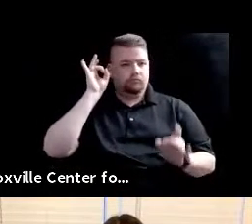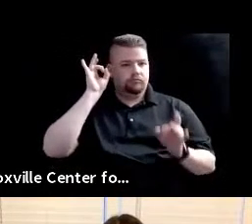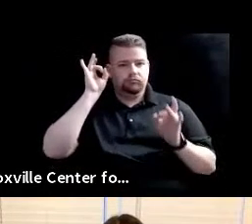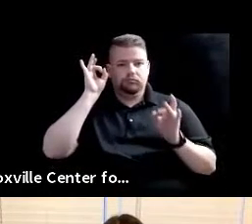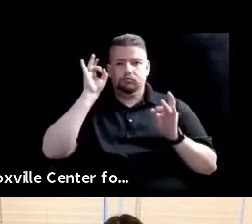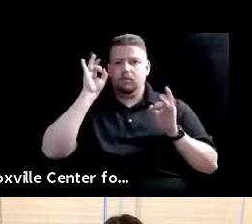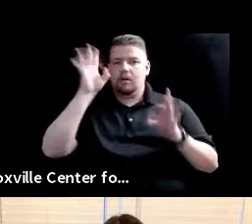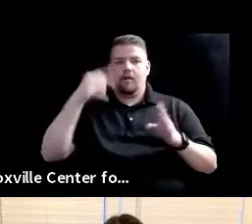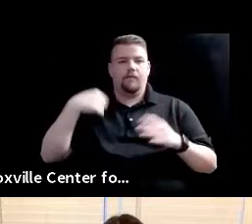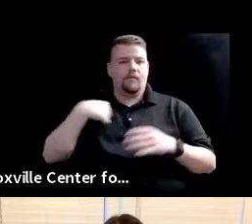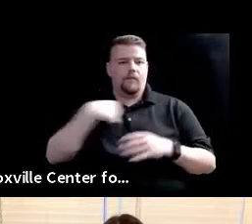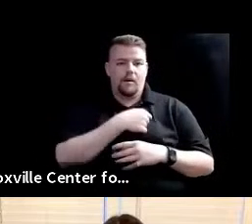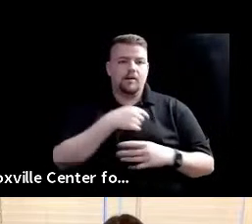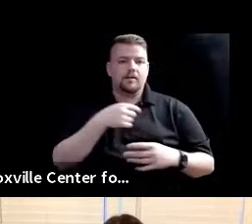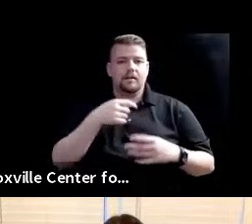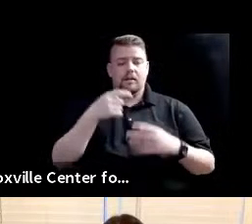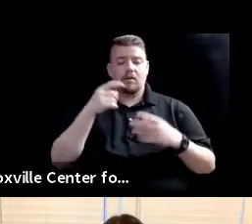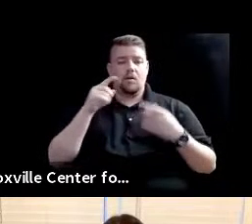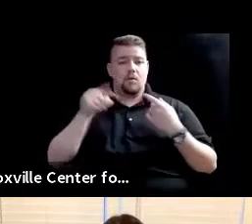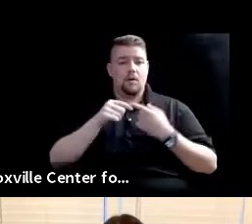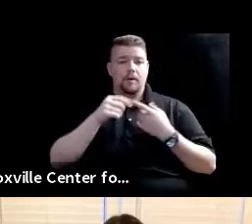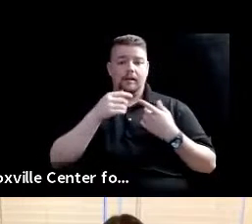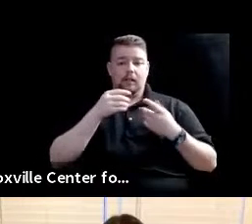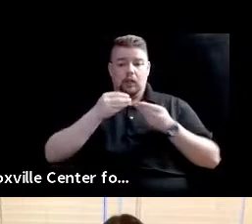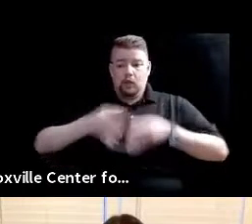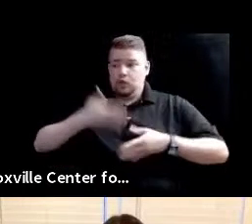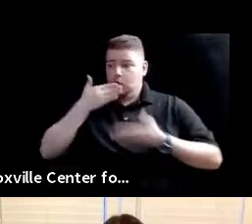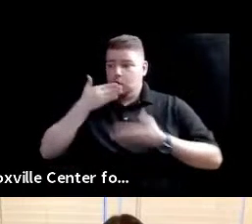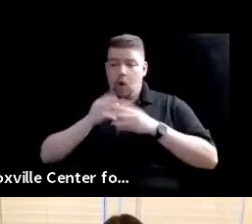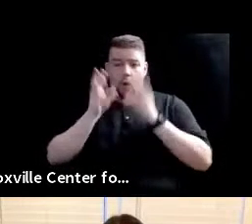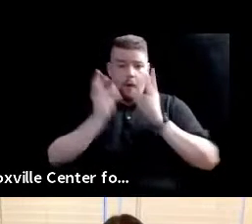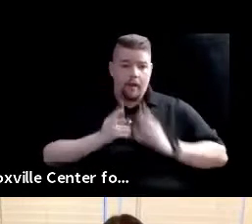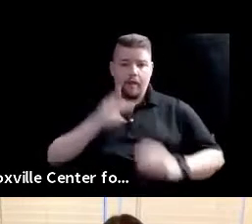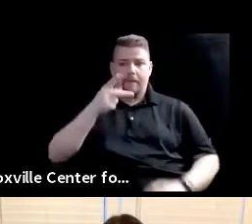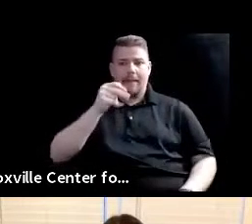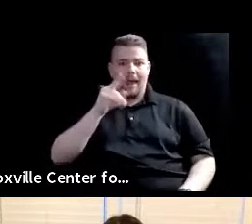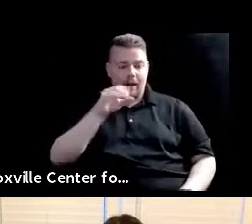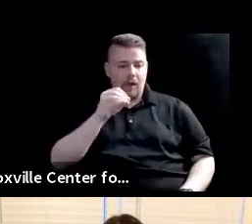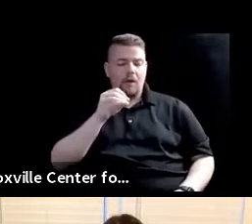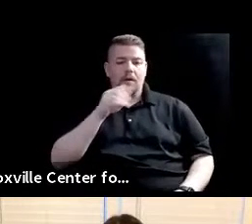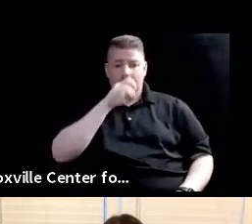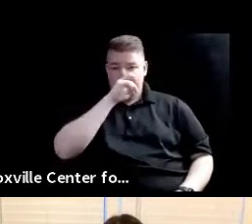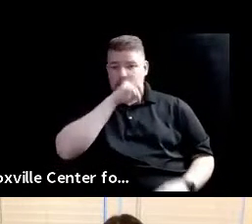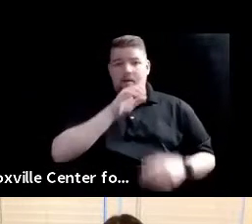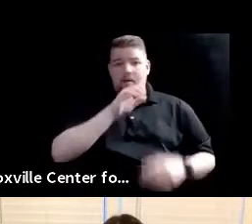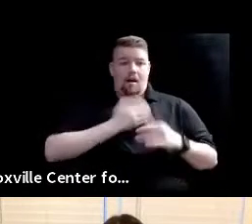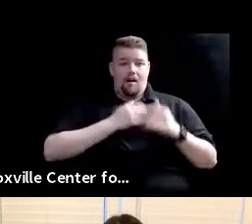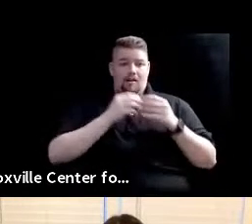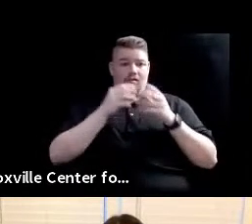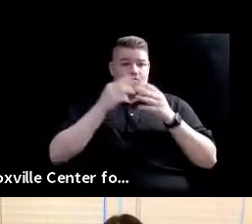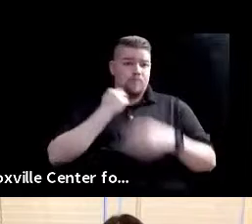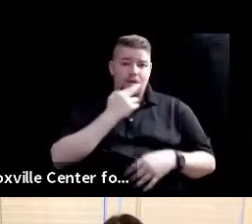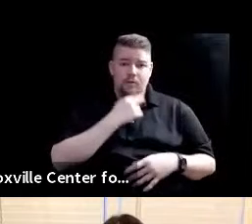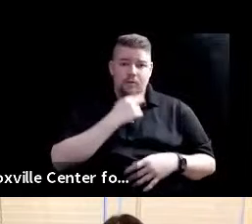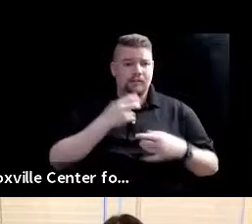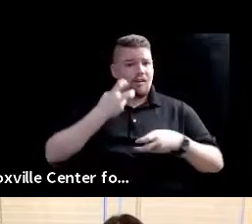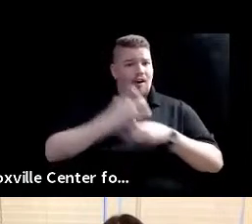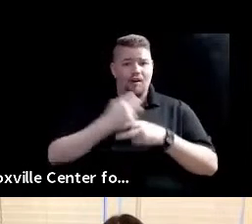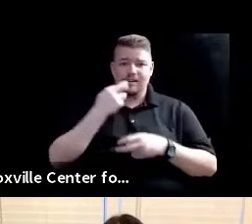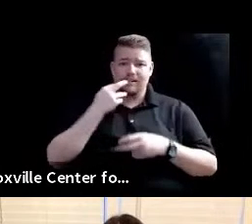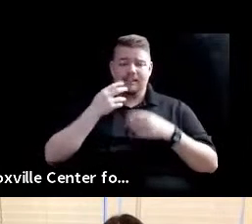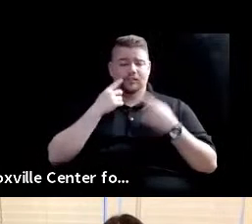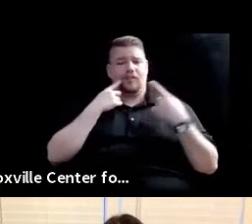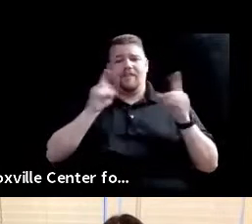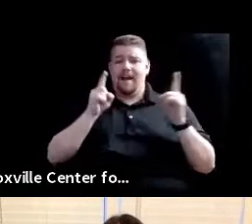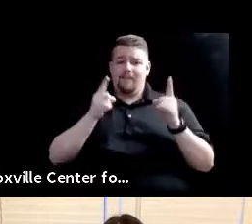that whenever we lose the good weather and our patio seasons, our restaurants are not going to be able to survive anything lower than where